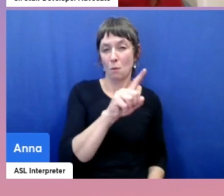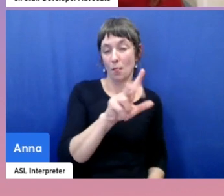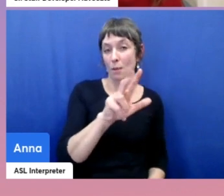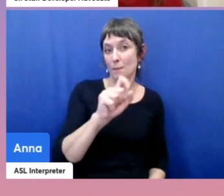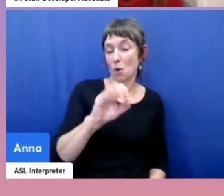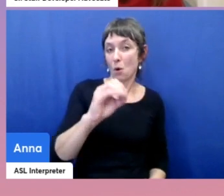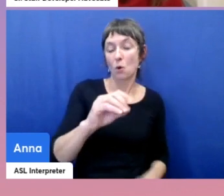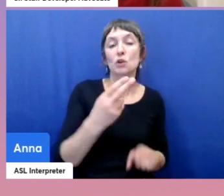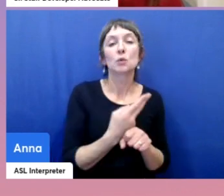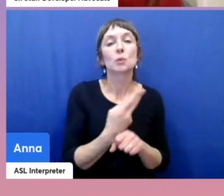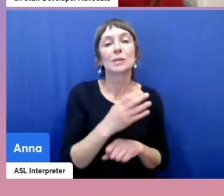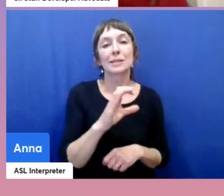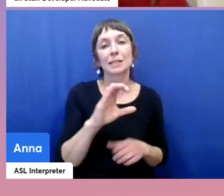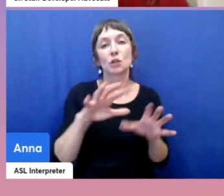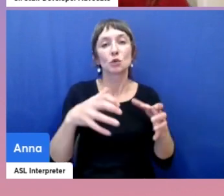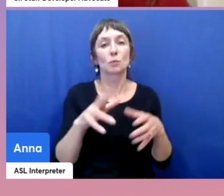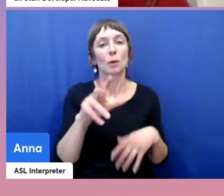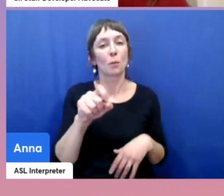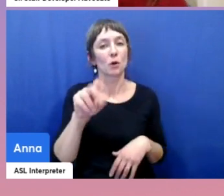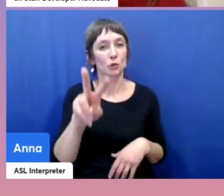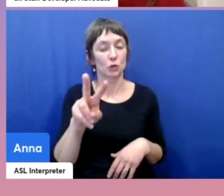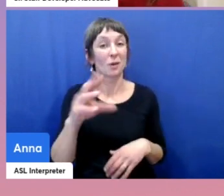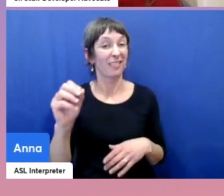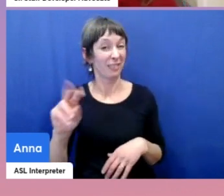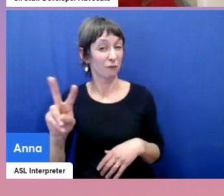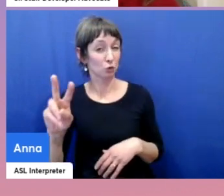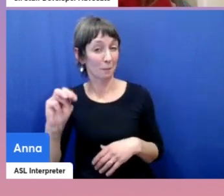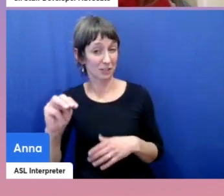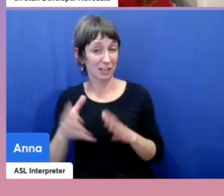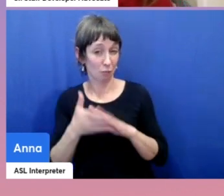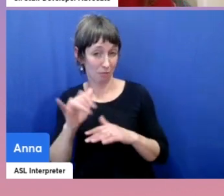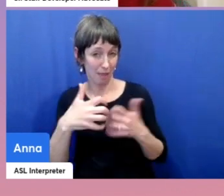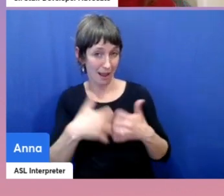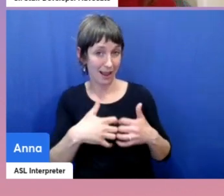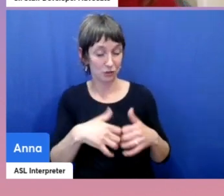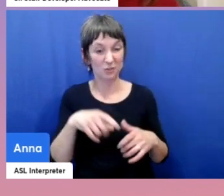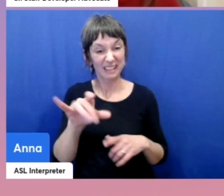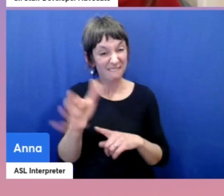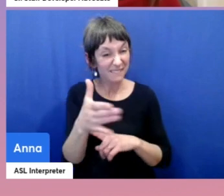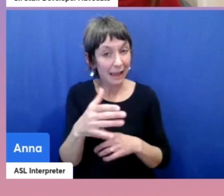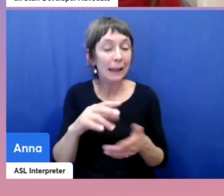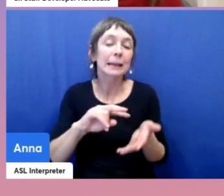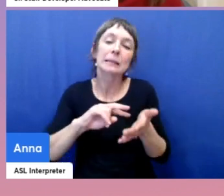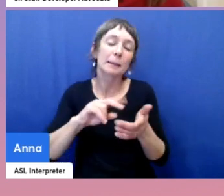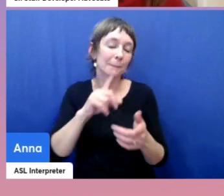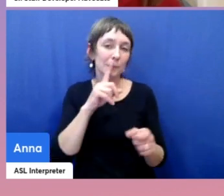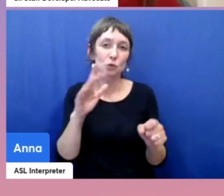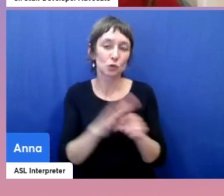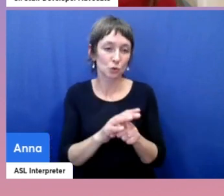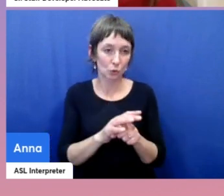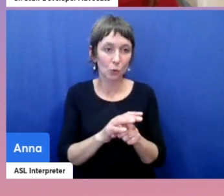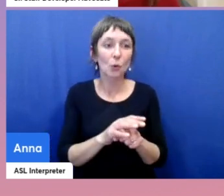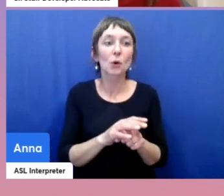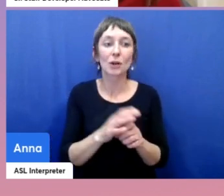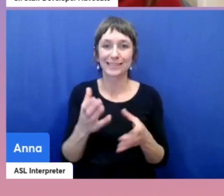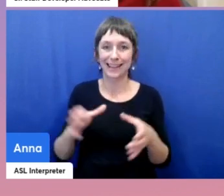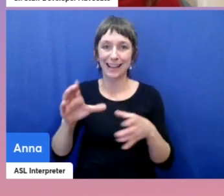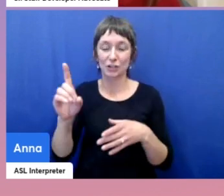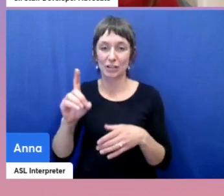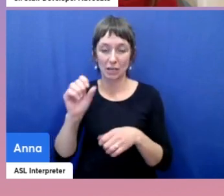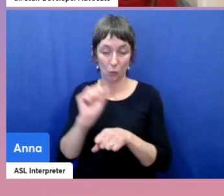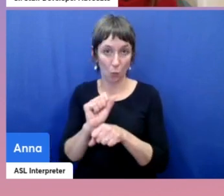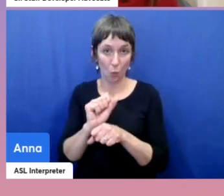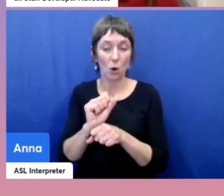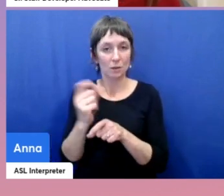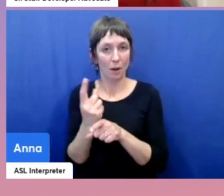cgroups version 2 in the VM that runs that engine. So these flags basically ensure that kubelet and containerd work properly with cgroups